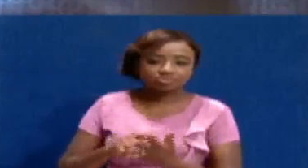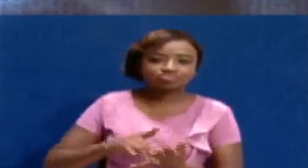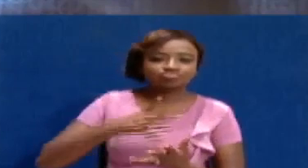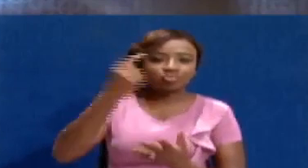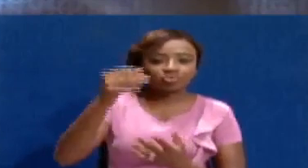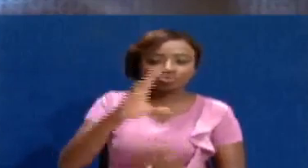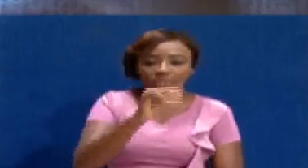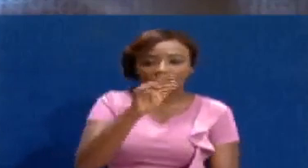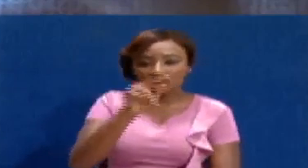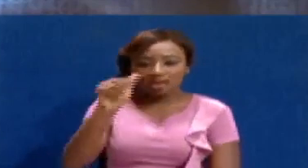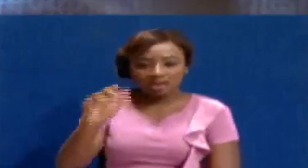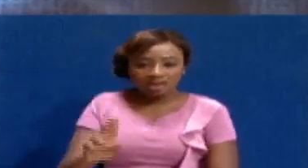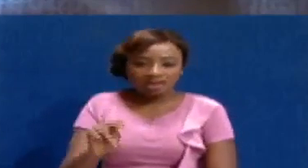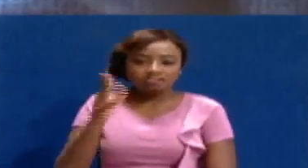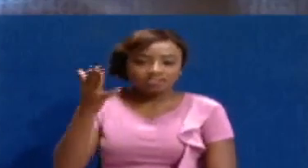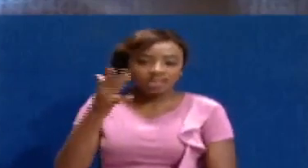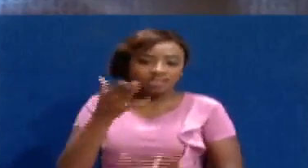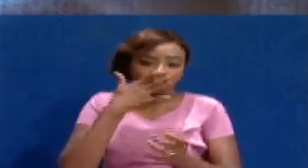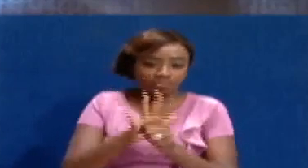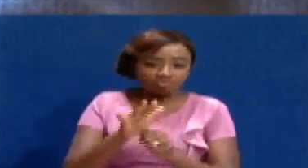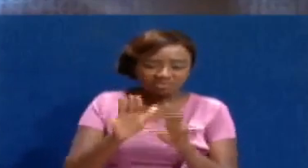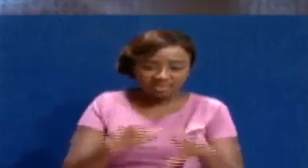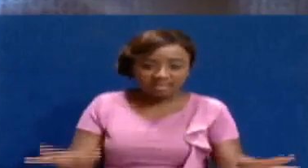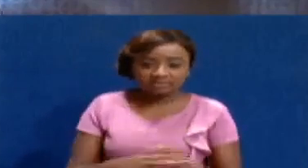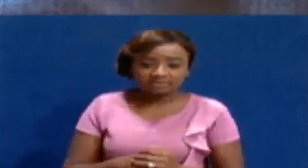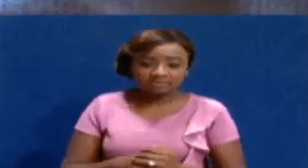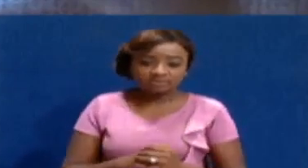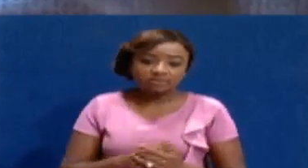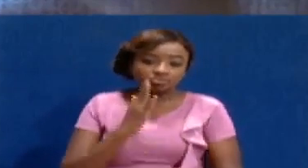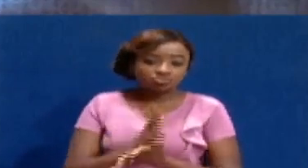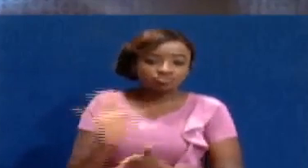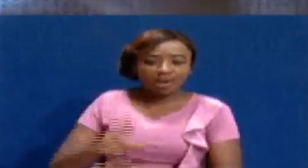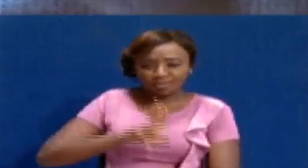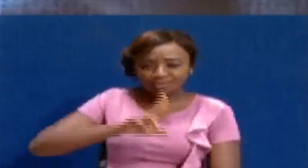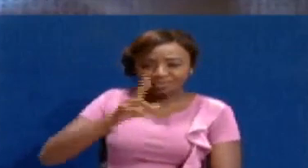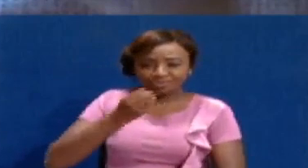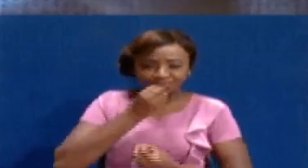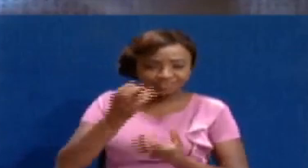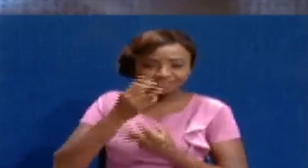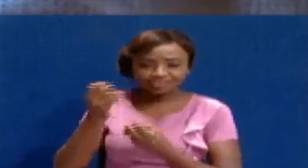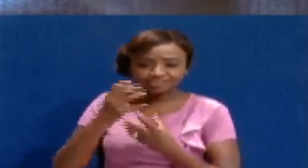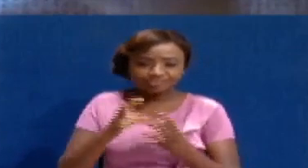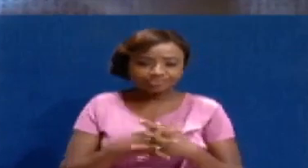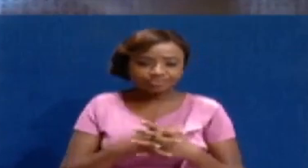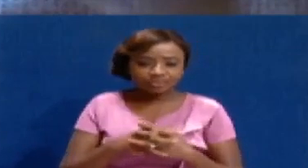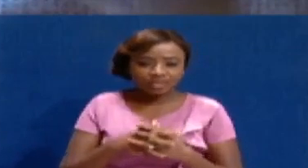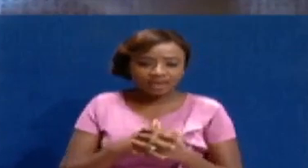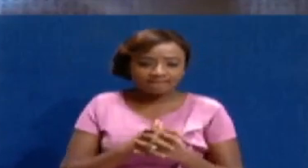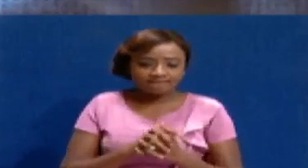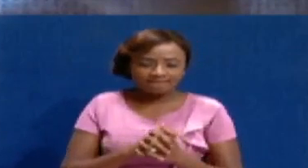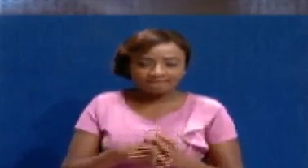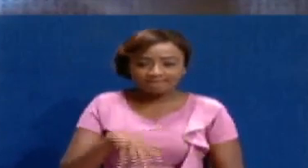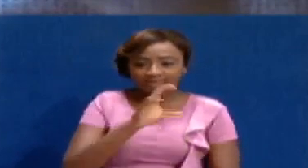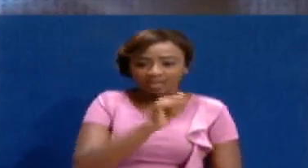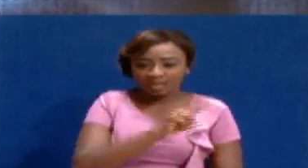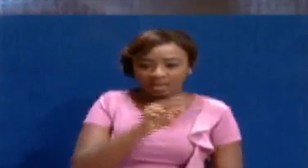land. In his State of the Nation address last week, President Uhuru Kenyatta used the Canaan analogy that also happens to